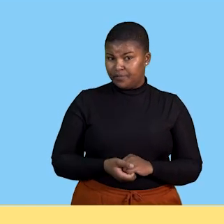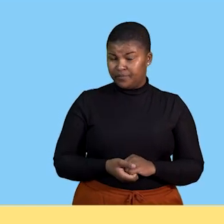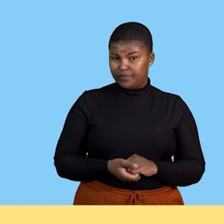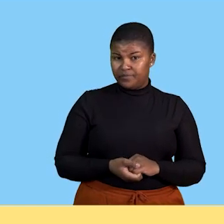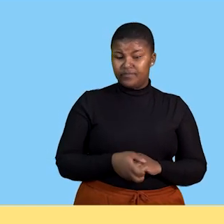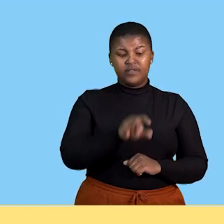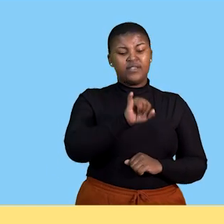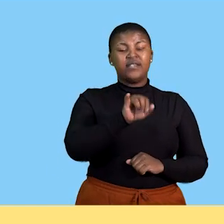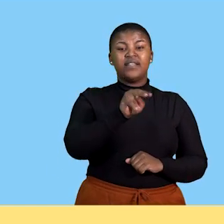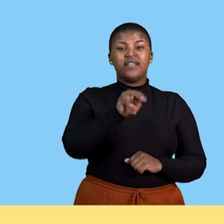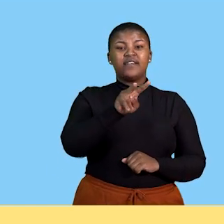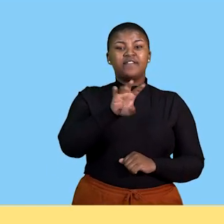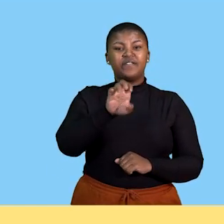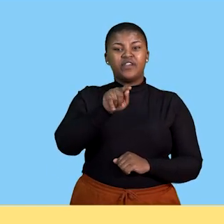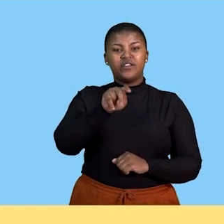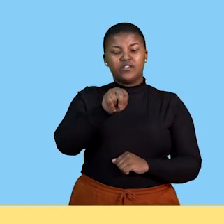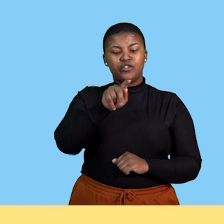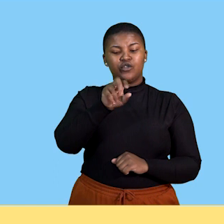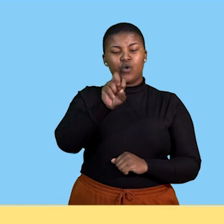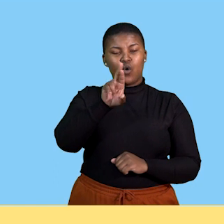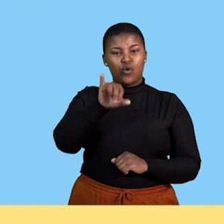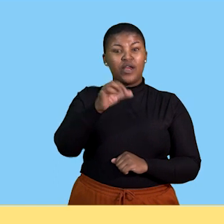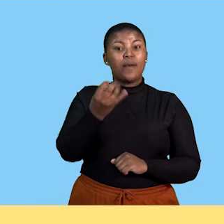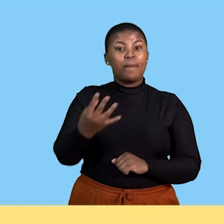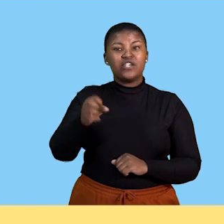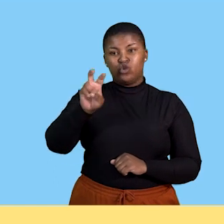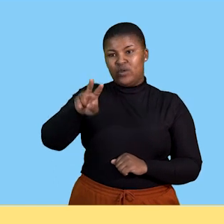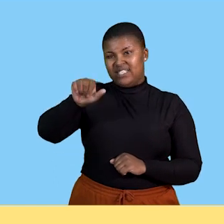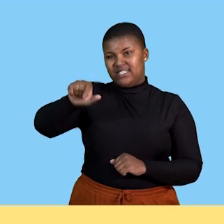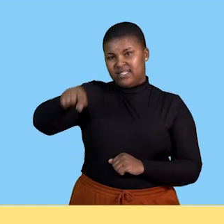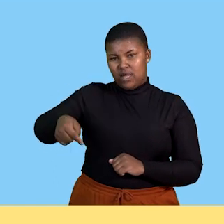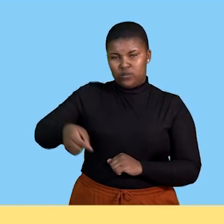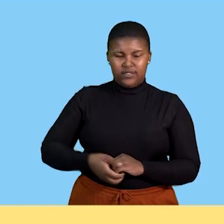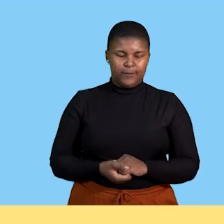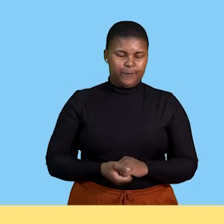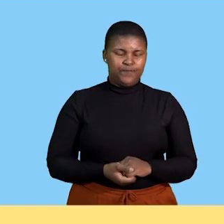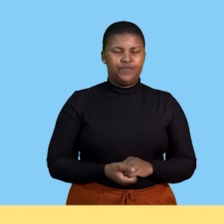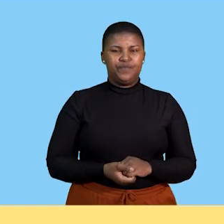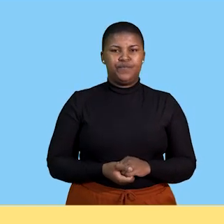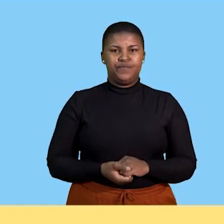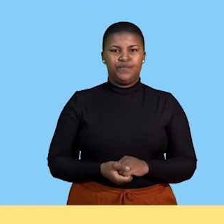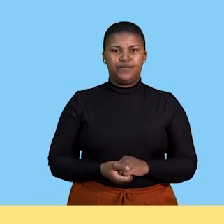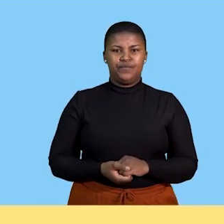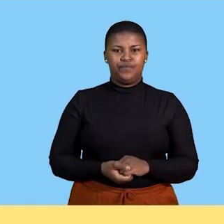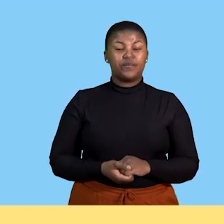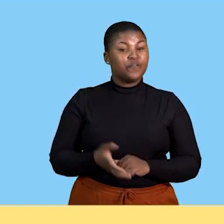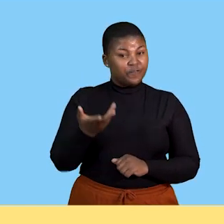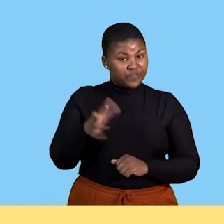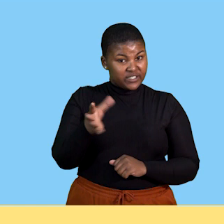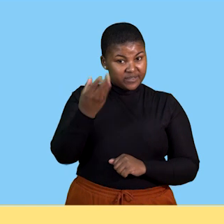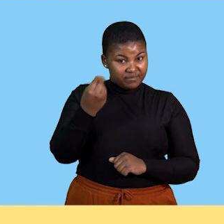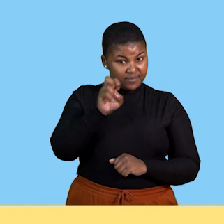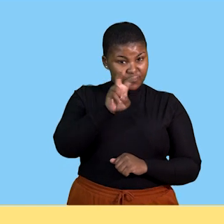going to become 26,000. So here is 26,000 here. So you can then